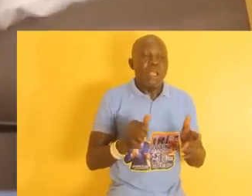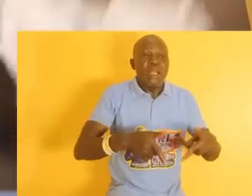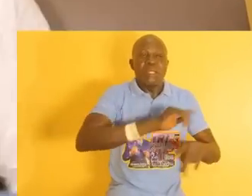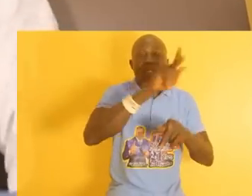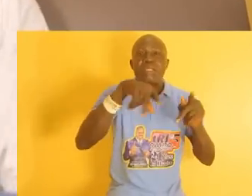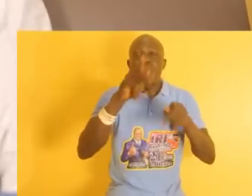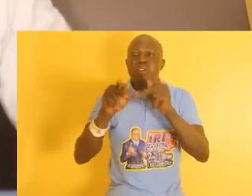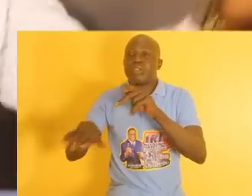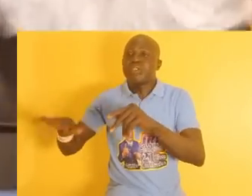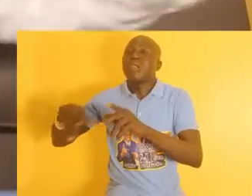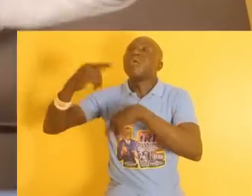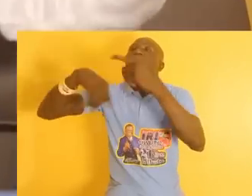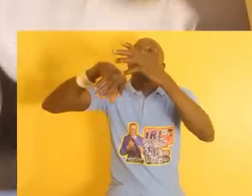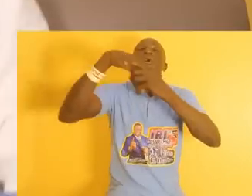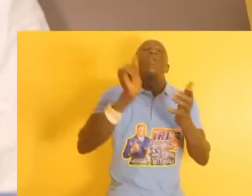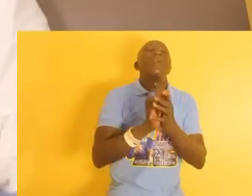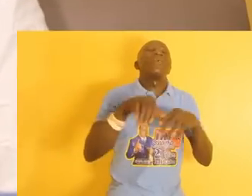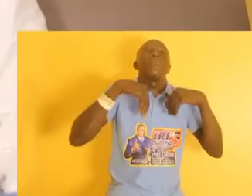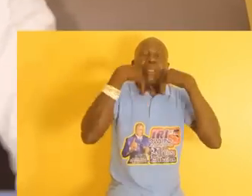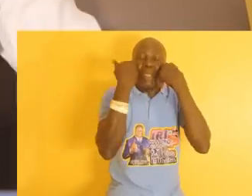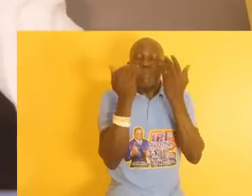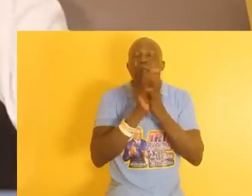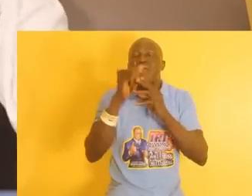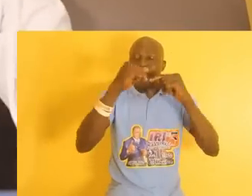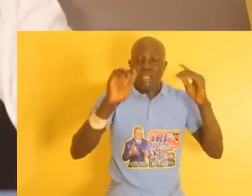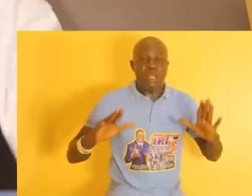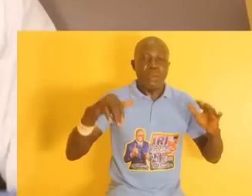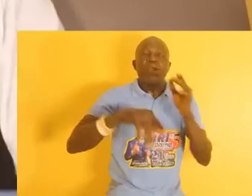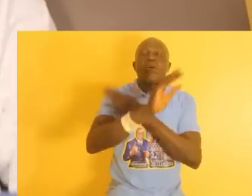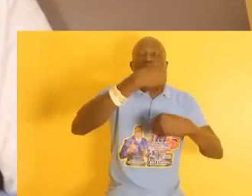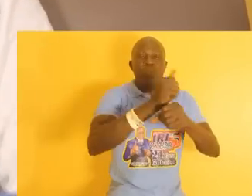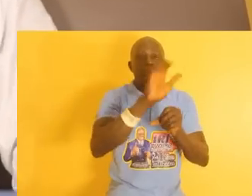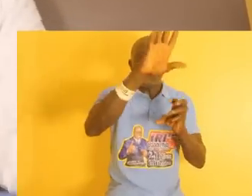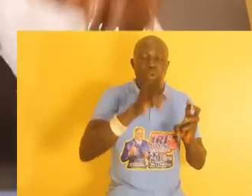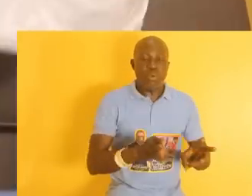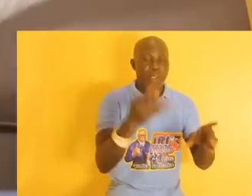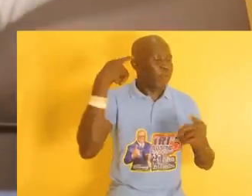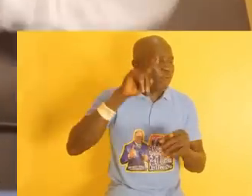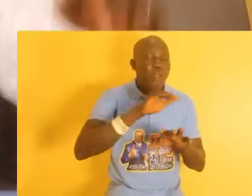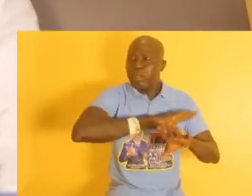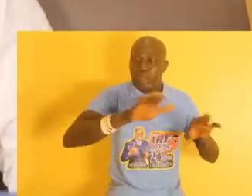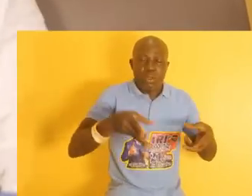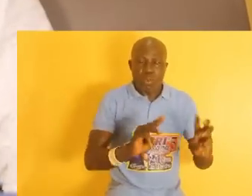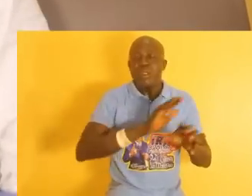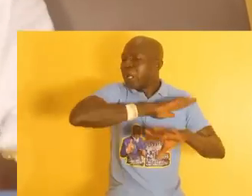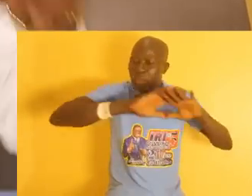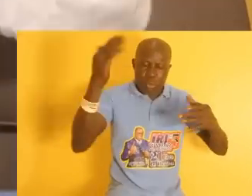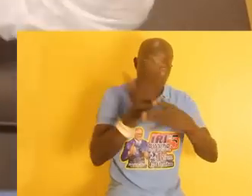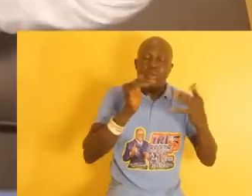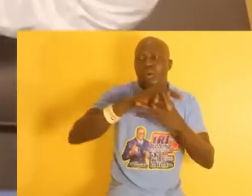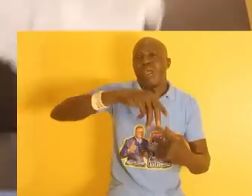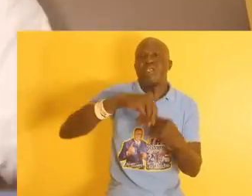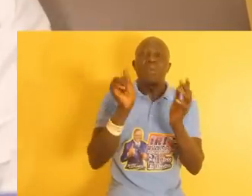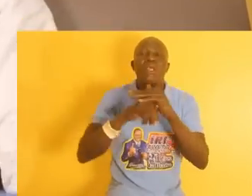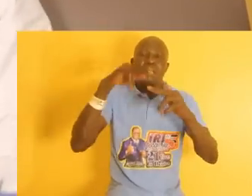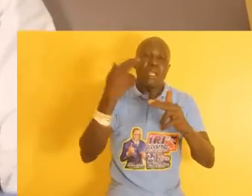Make sure you. Let the children move. And don't go to your time. Let them be. Oh, no, I want now, not here. No, way for you. No, no, don't expect. In